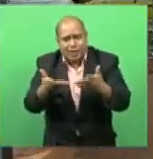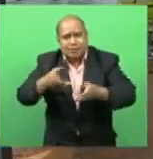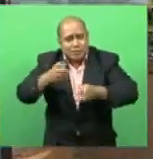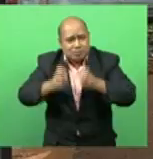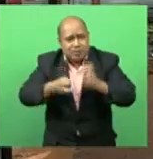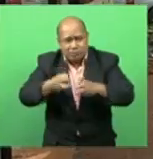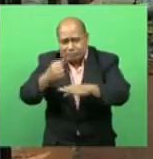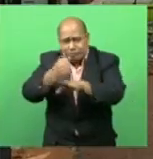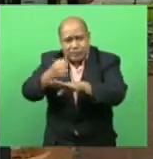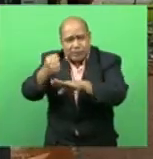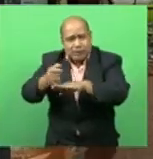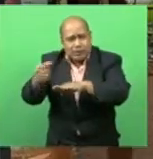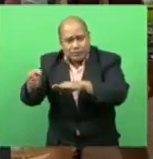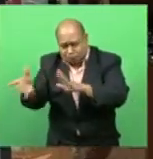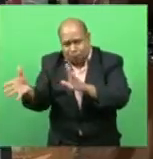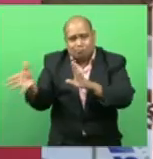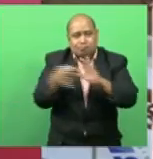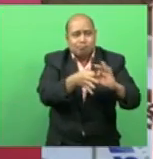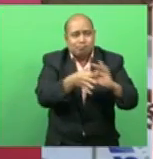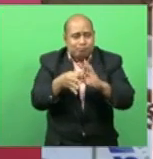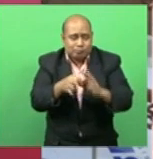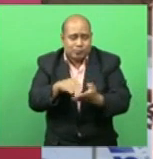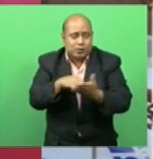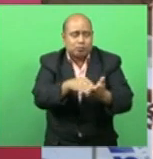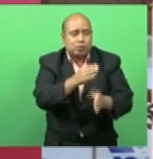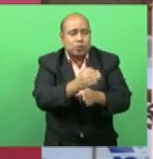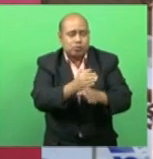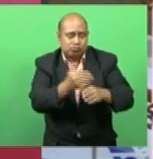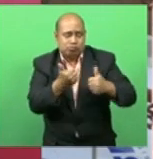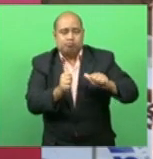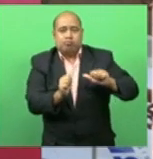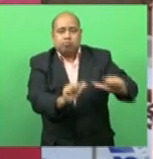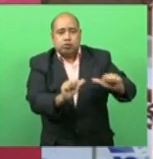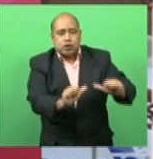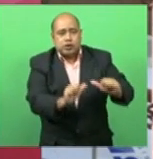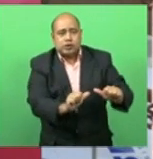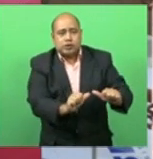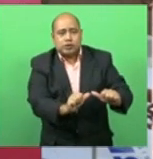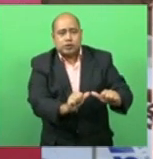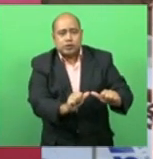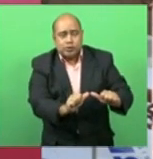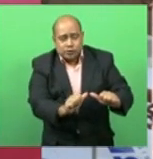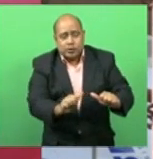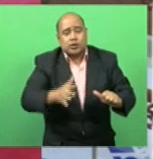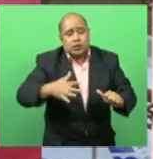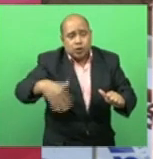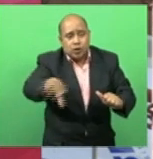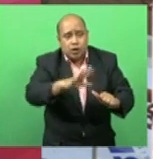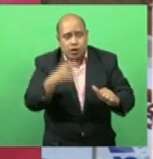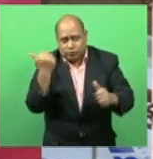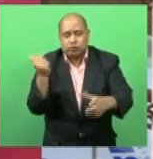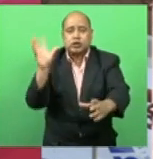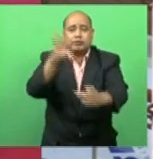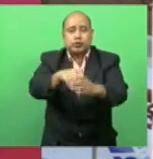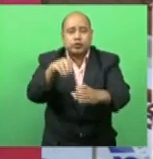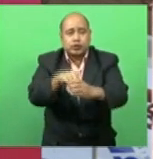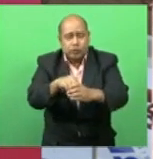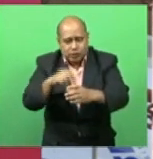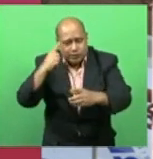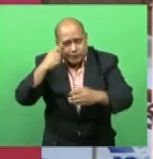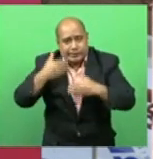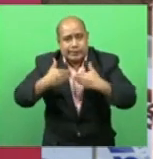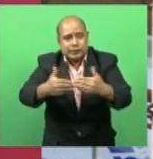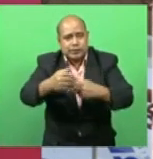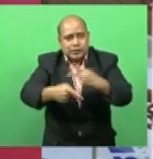hand to protect their workers. It should be a comprehensive process involving governments, workers and employers. If I